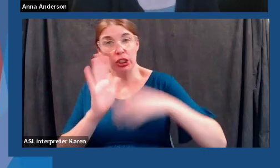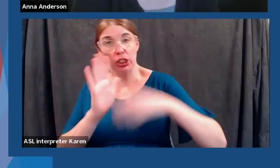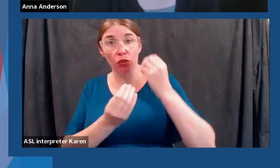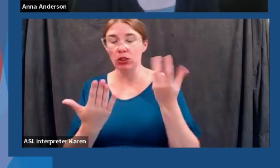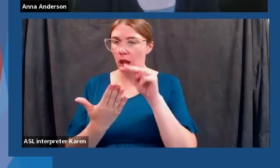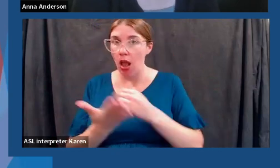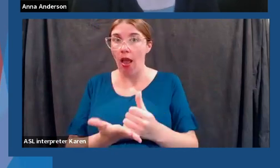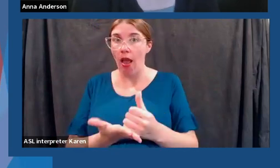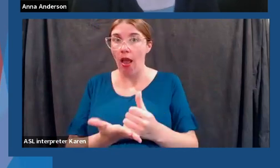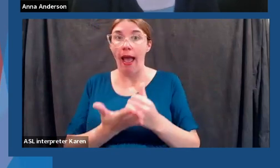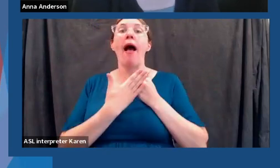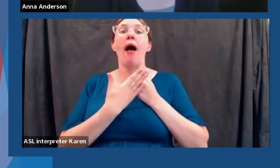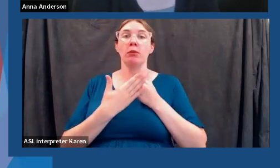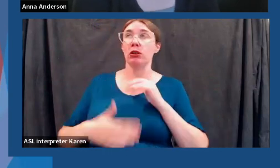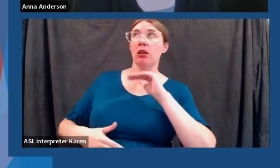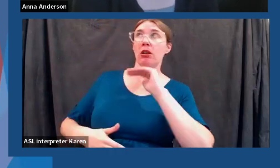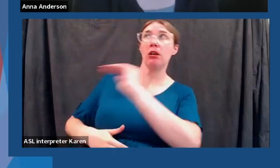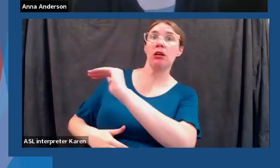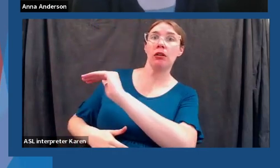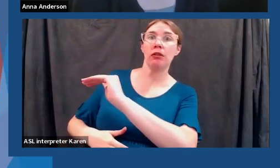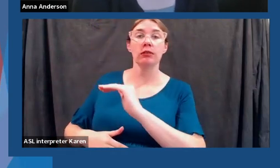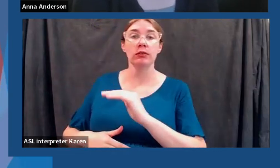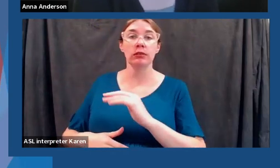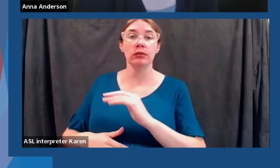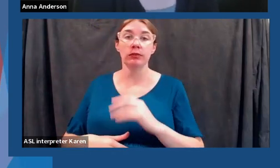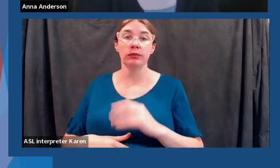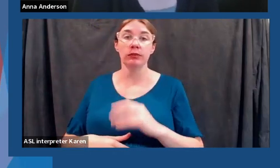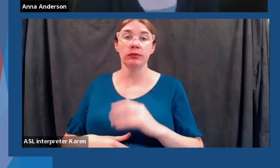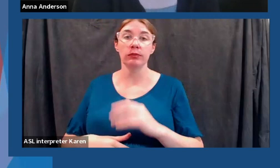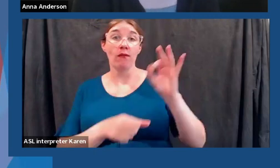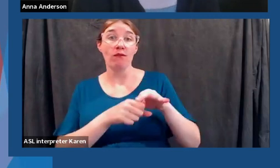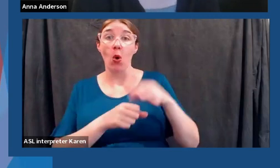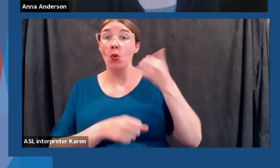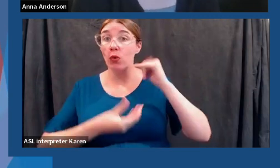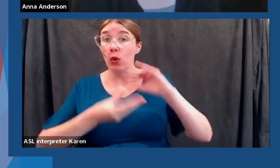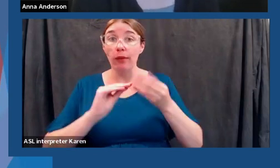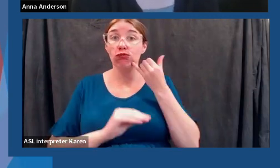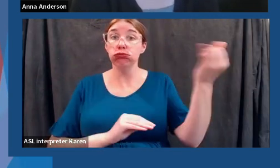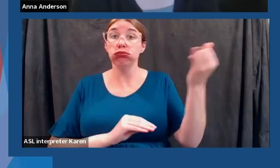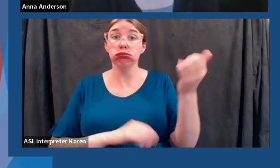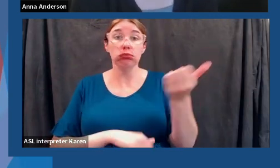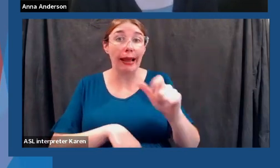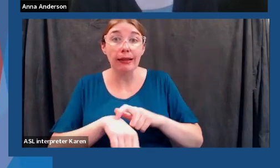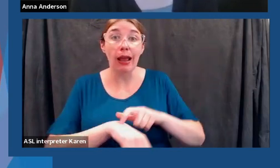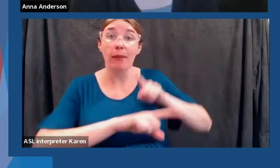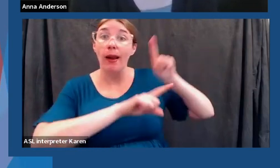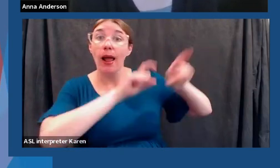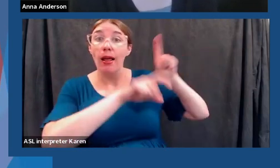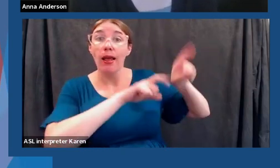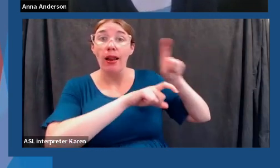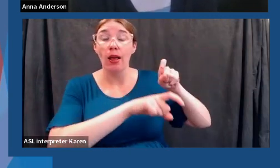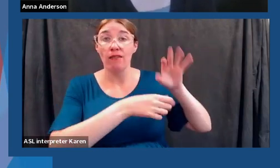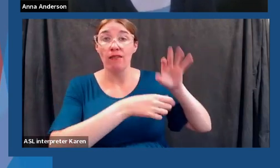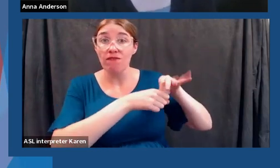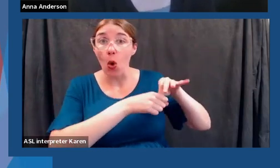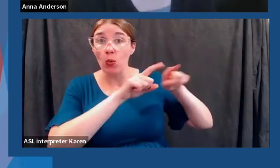voter hotline, and you can call it at any time, the voter or anybody, and ask us questions. And a lot